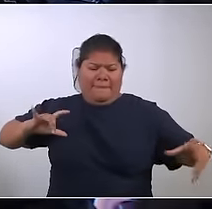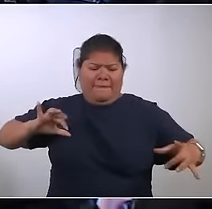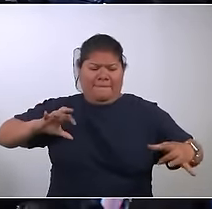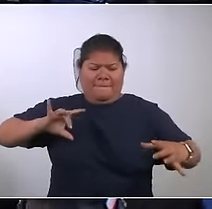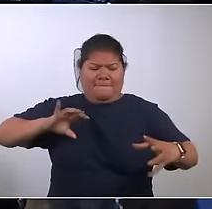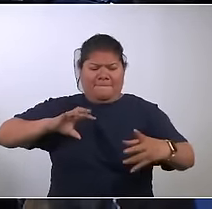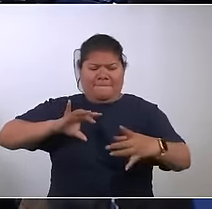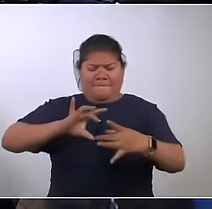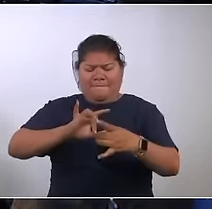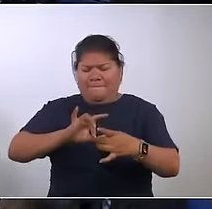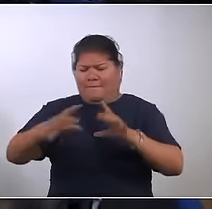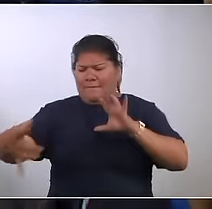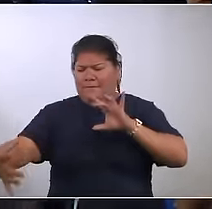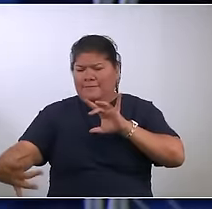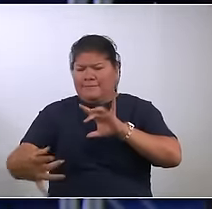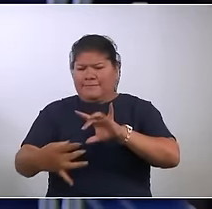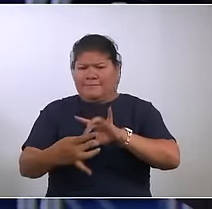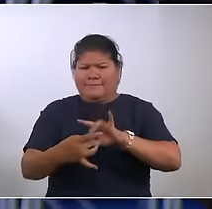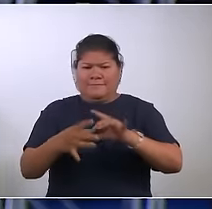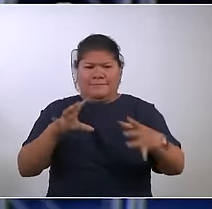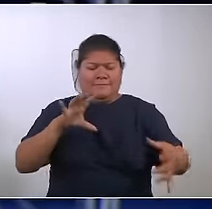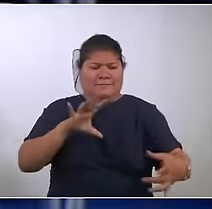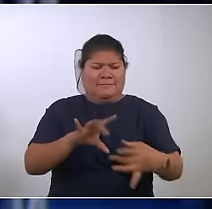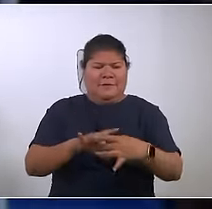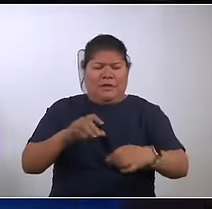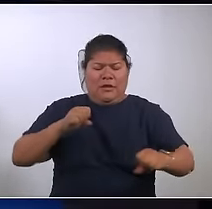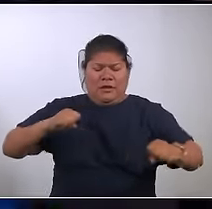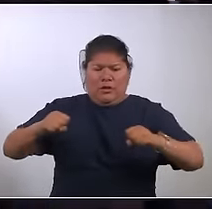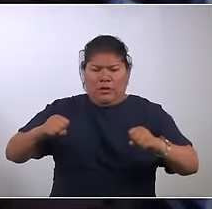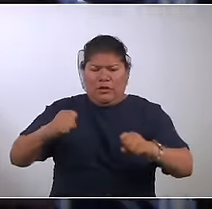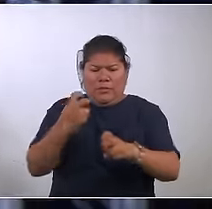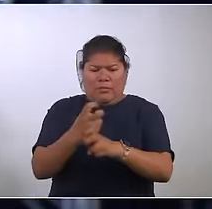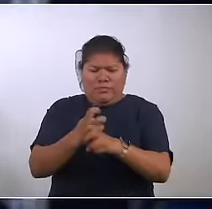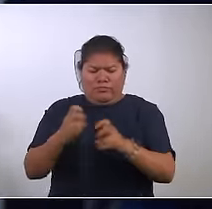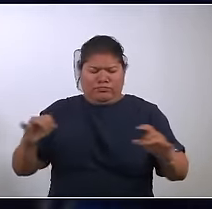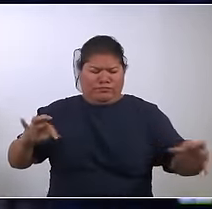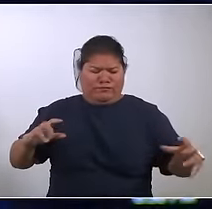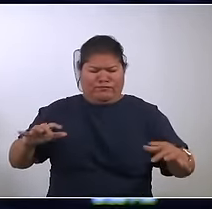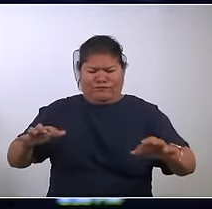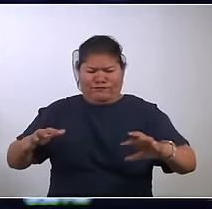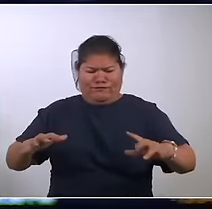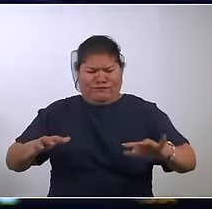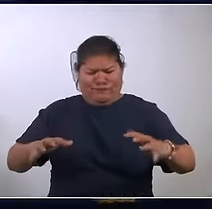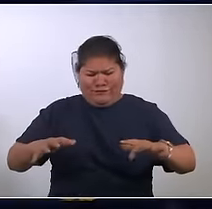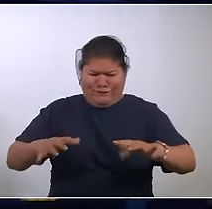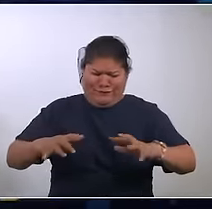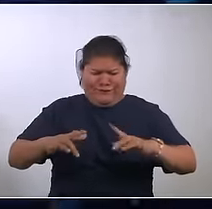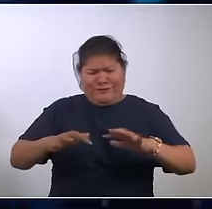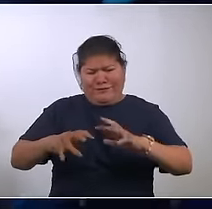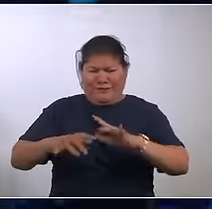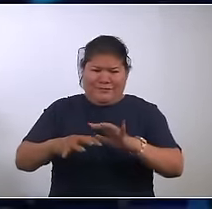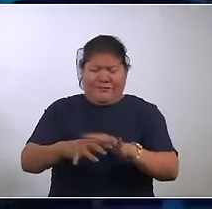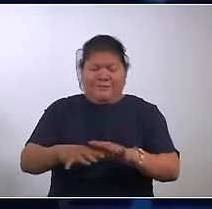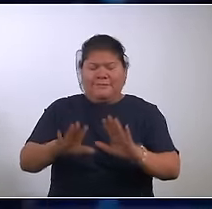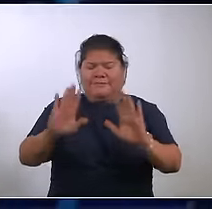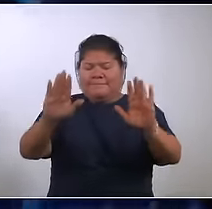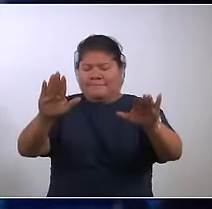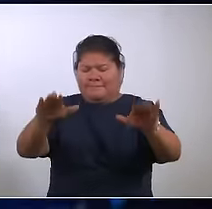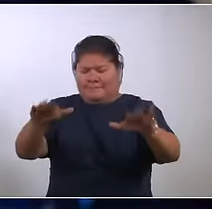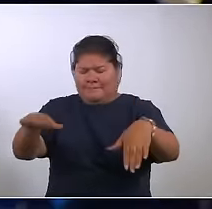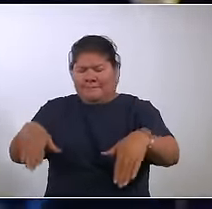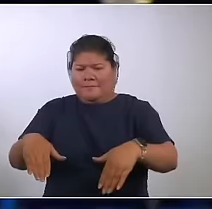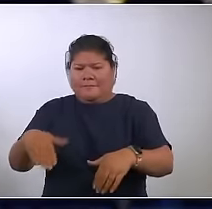together. Y los huesos se reincorporaron. And behold the shaking of all of the bones. Y un temblor de todos los huesos. Listen,